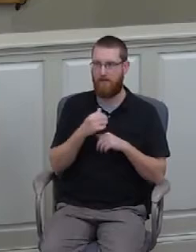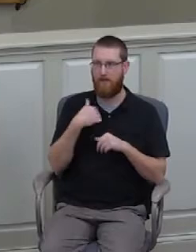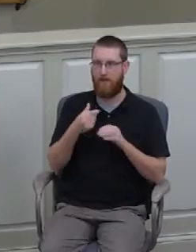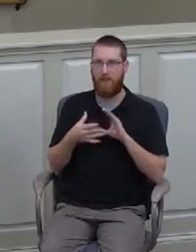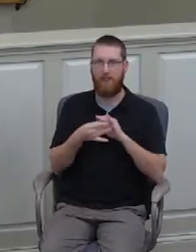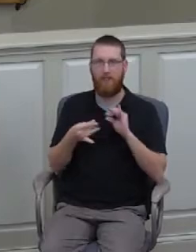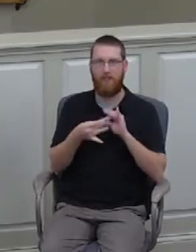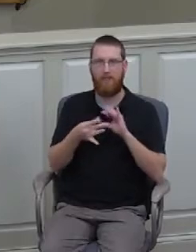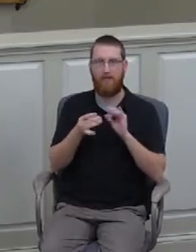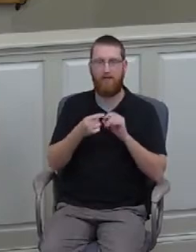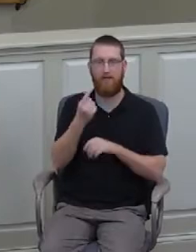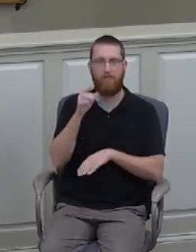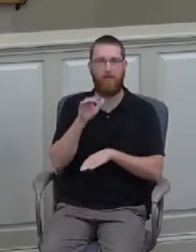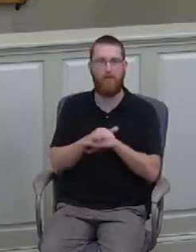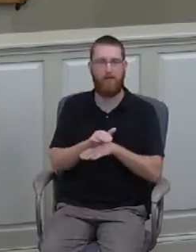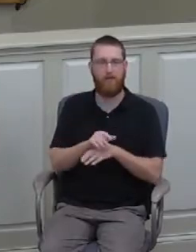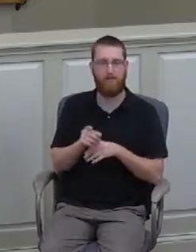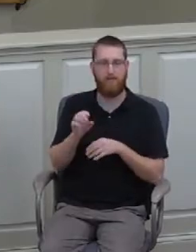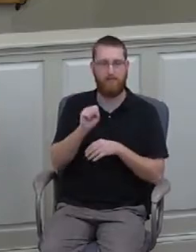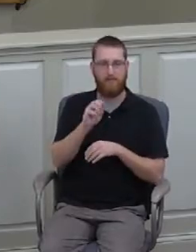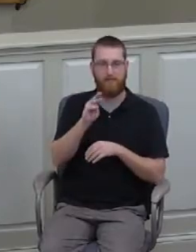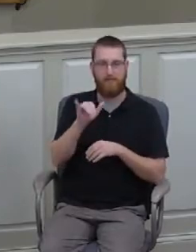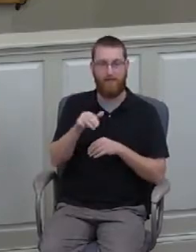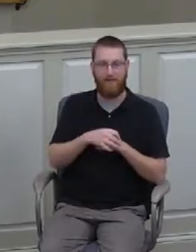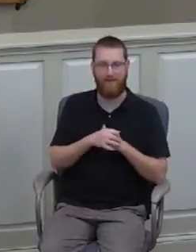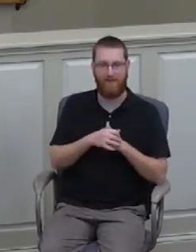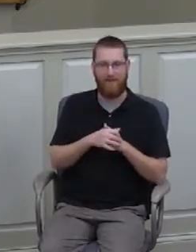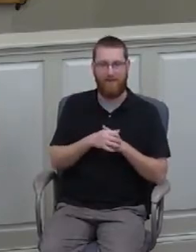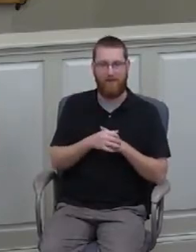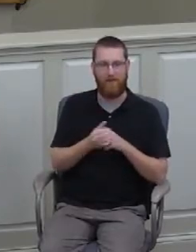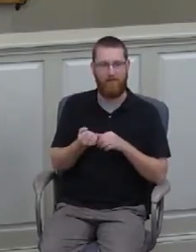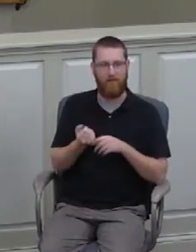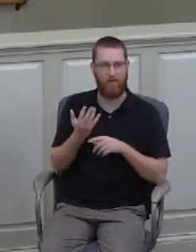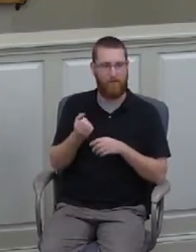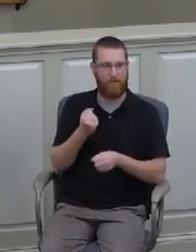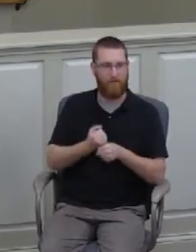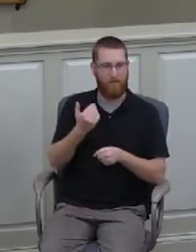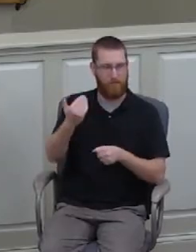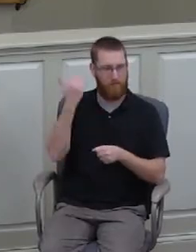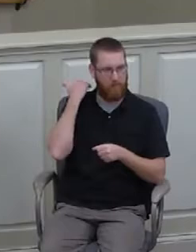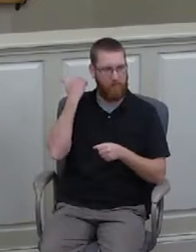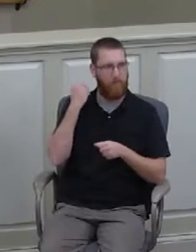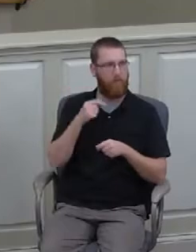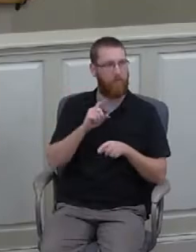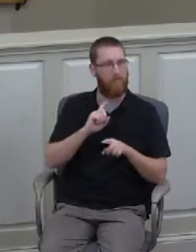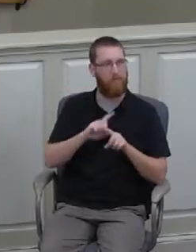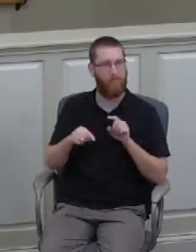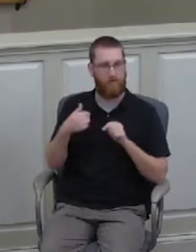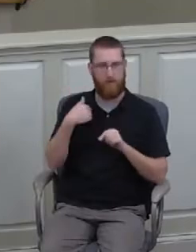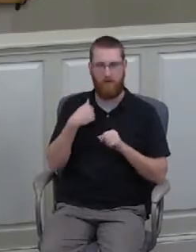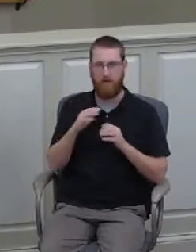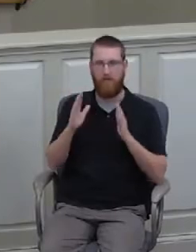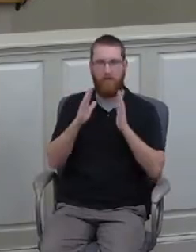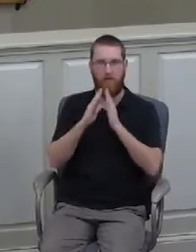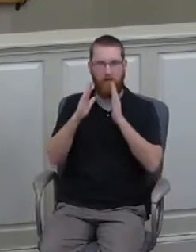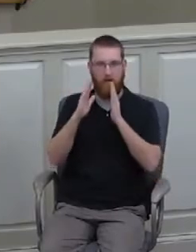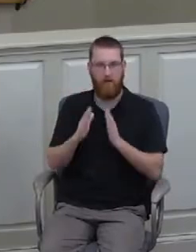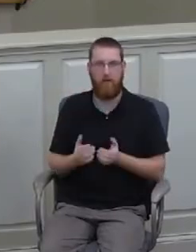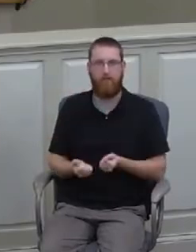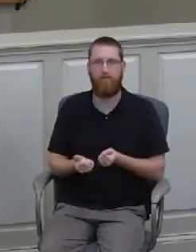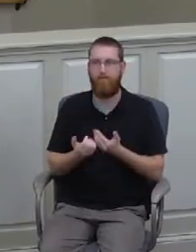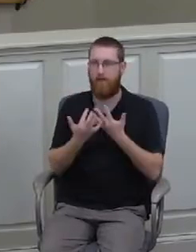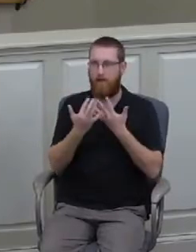about one night. It's been a few years ago, but we had a house fire, and